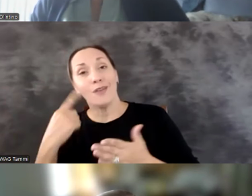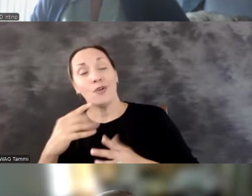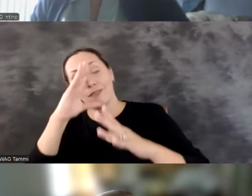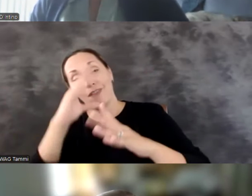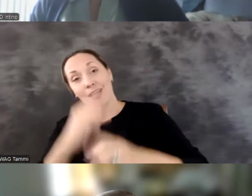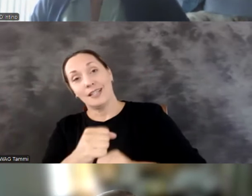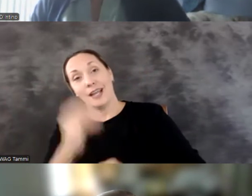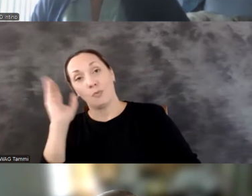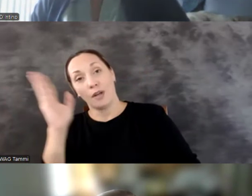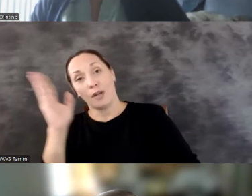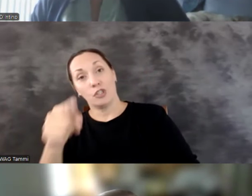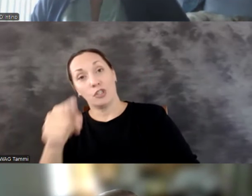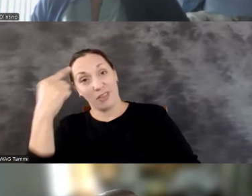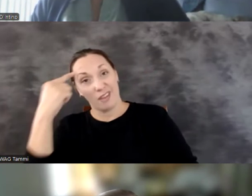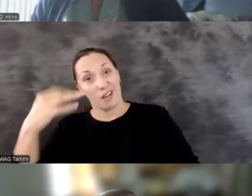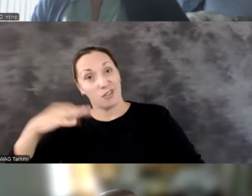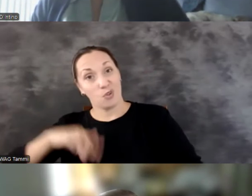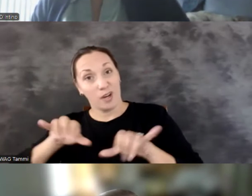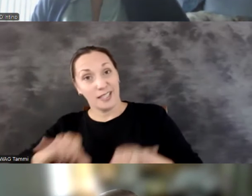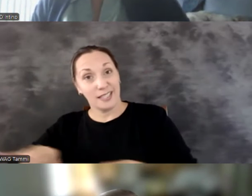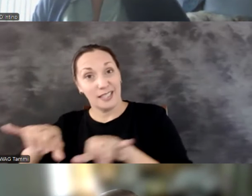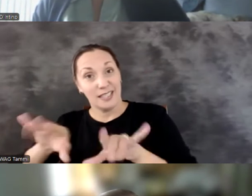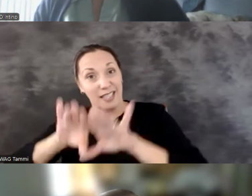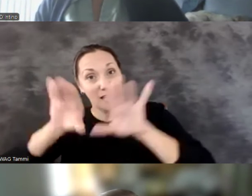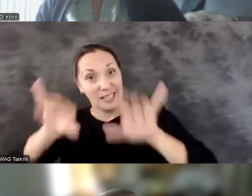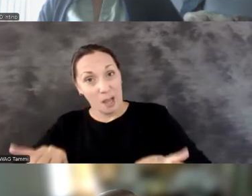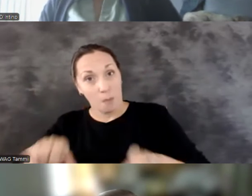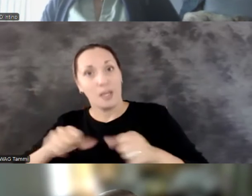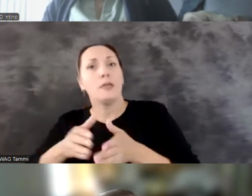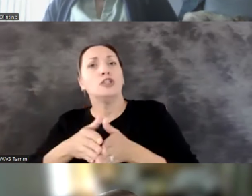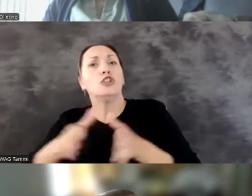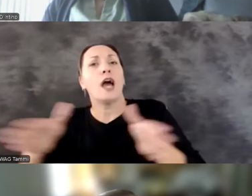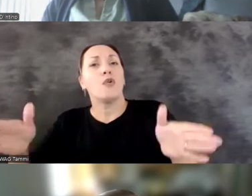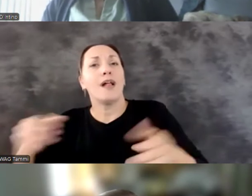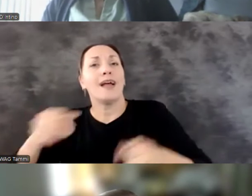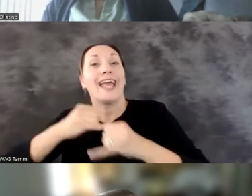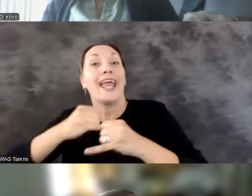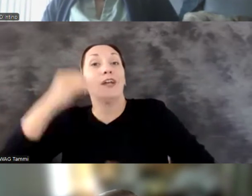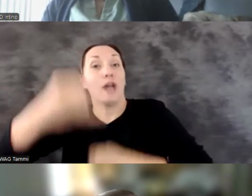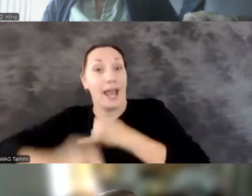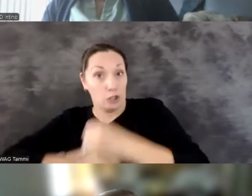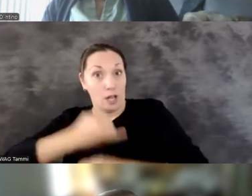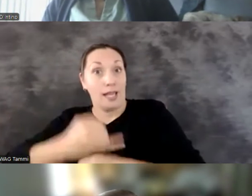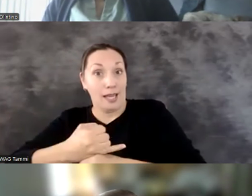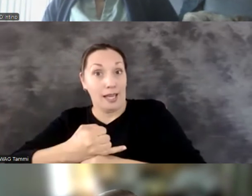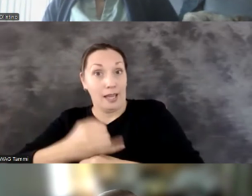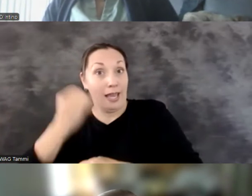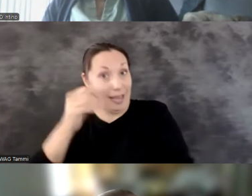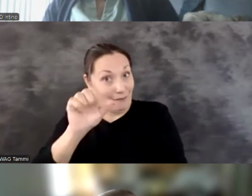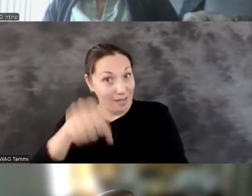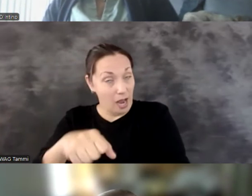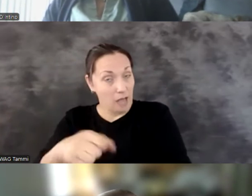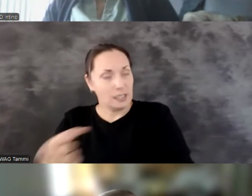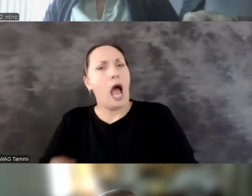presentation. Do you think that a scoring system can be generalized internationally? And if so, how many years do you think it will